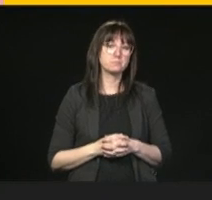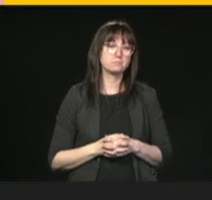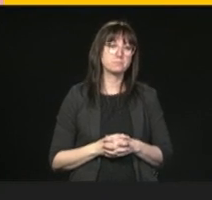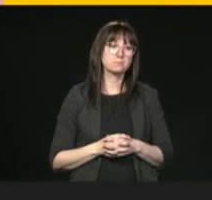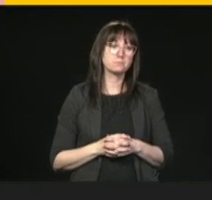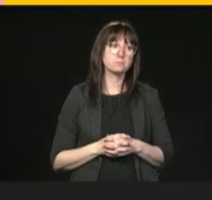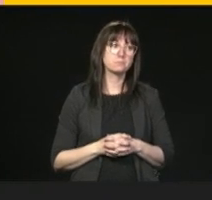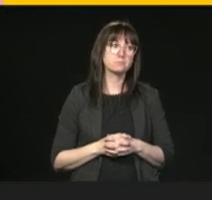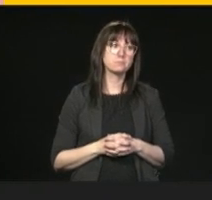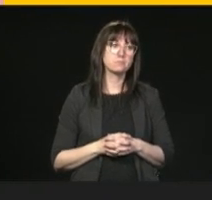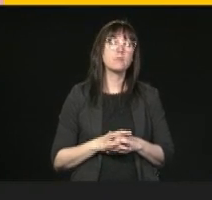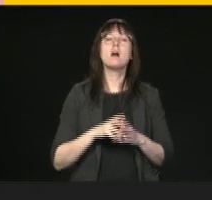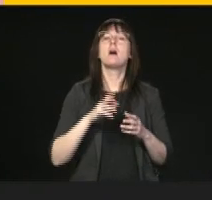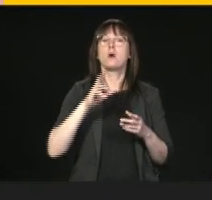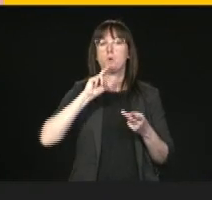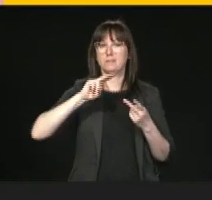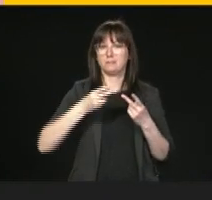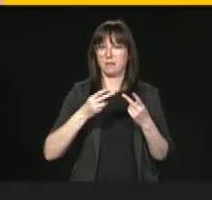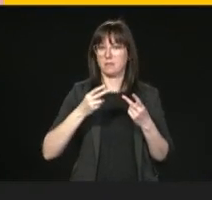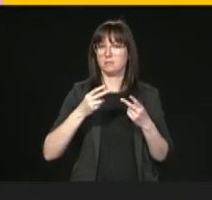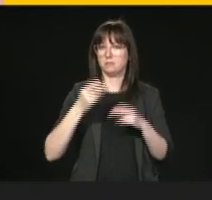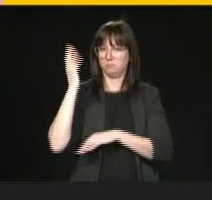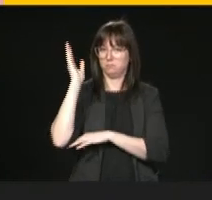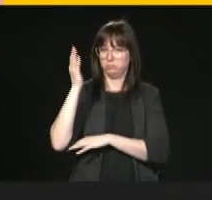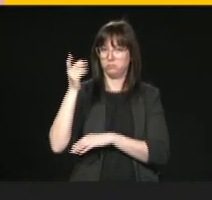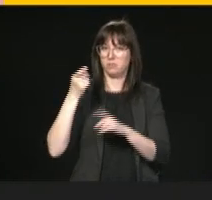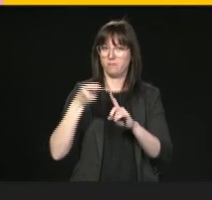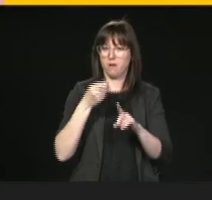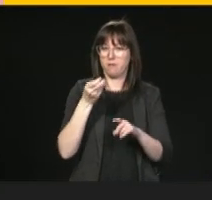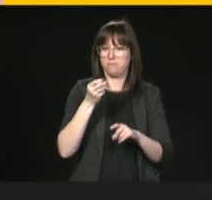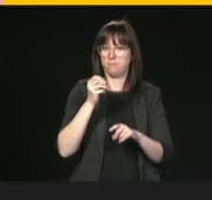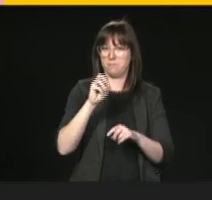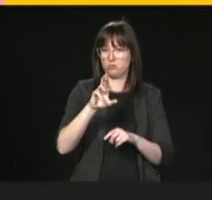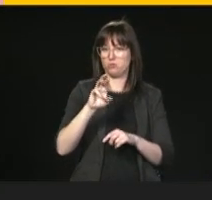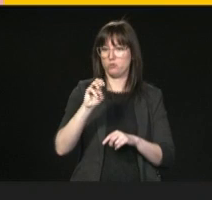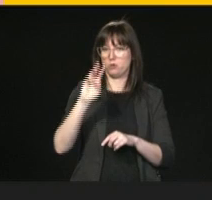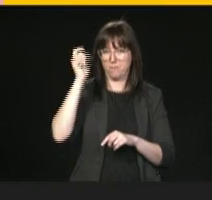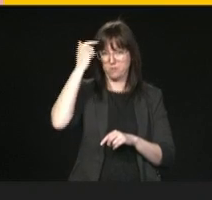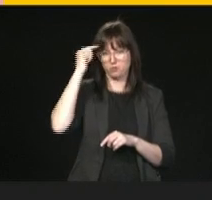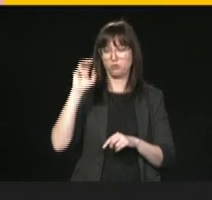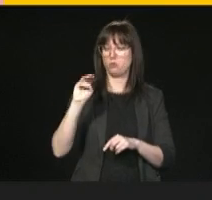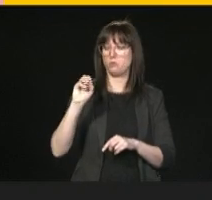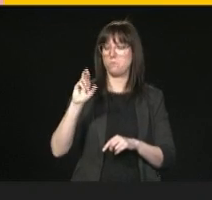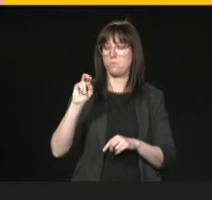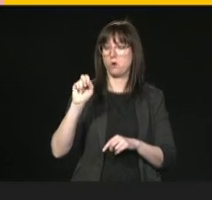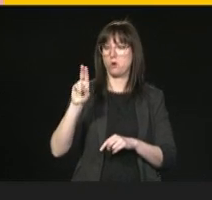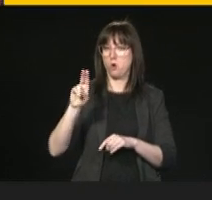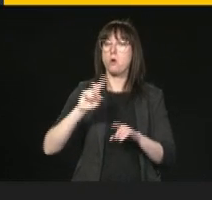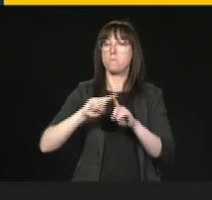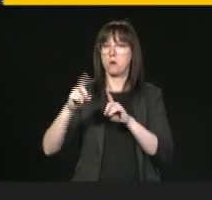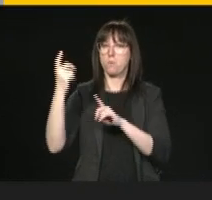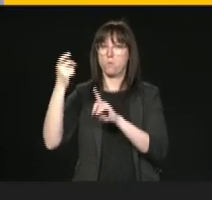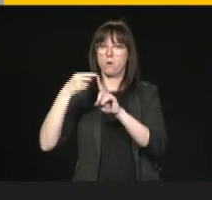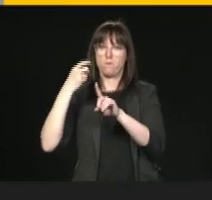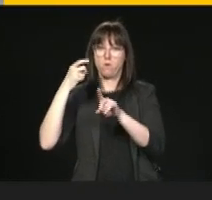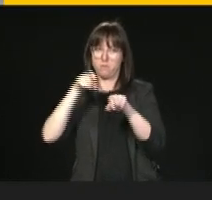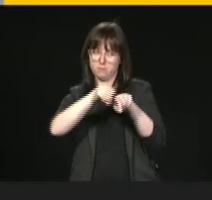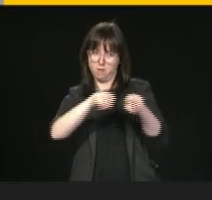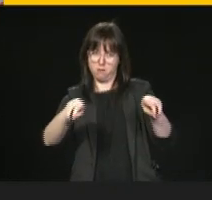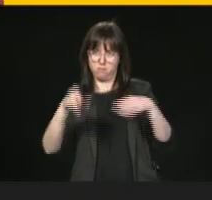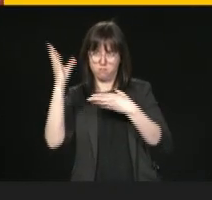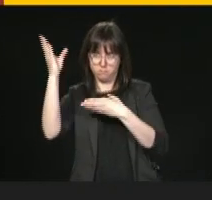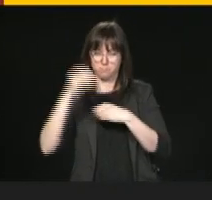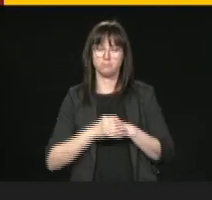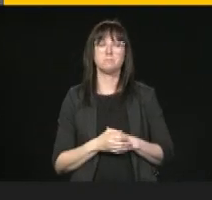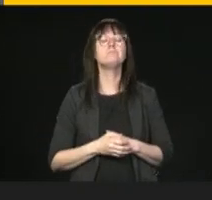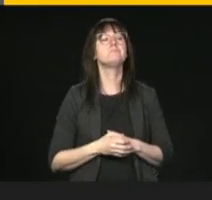please do. You don't have to redial in, but we'll take one more question on the phone. Thank you. Merci.